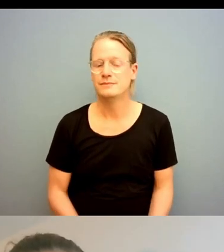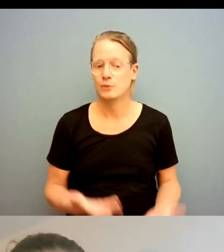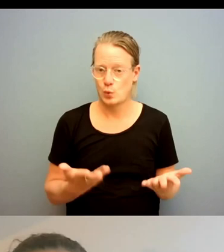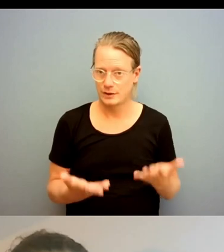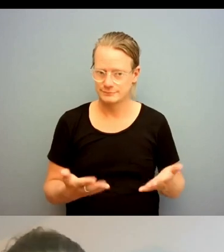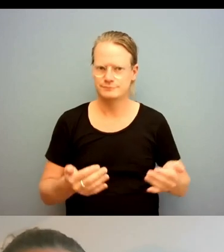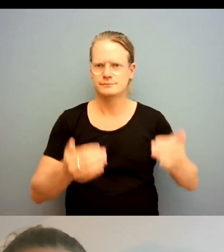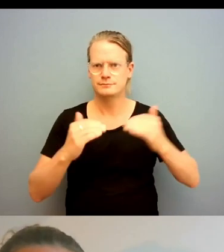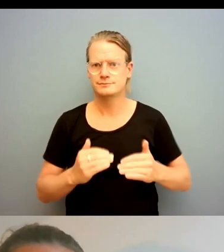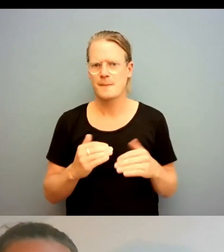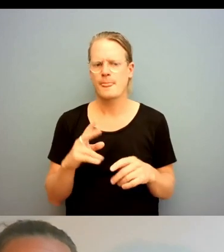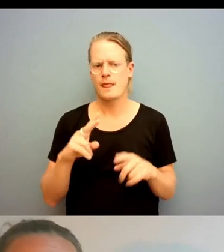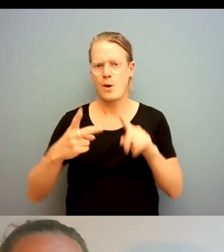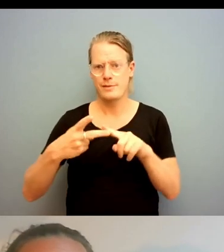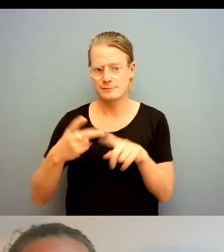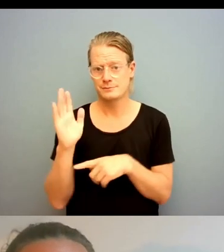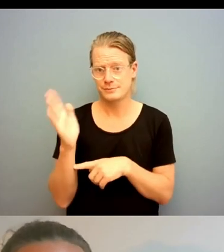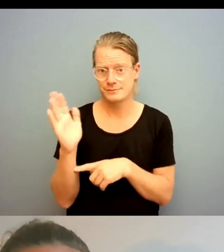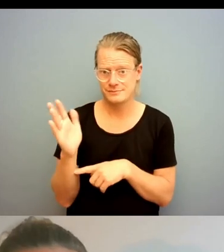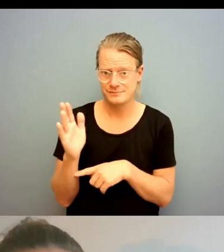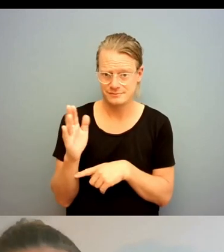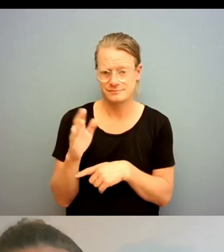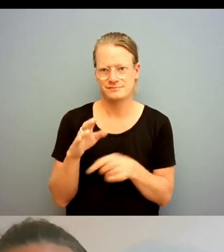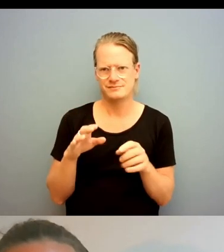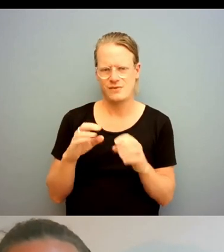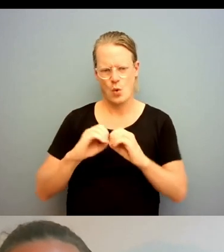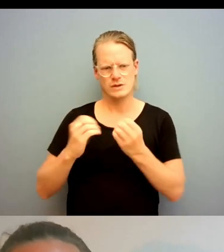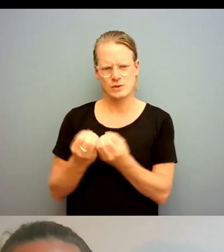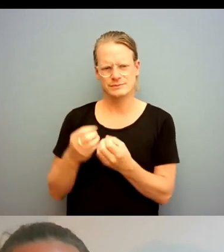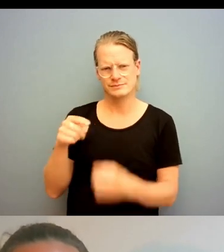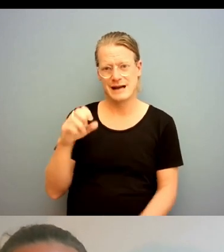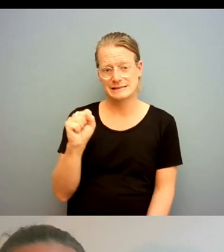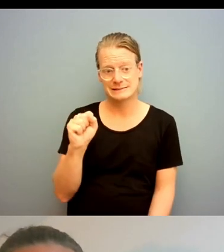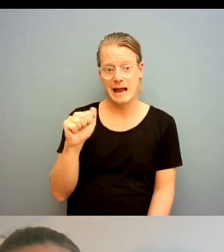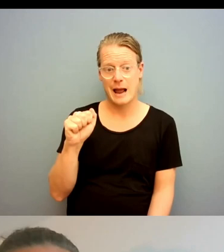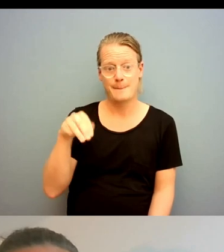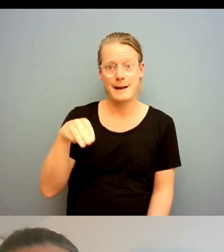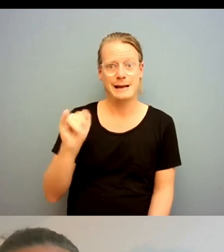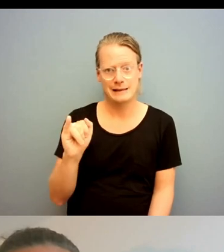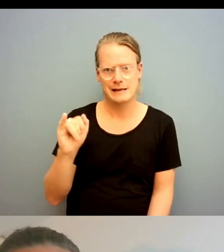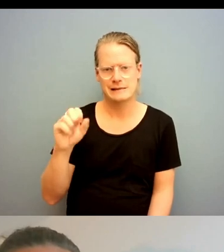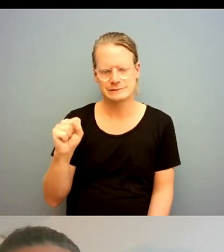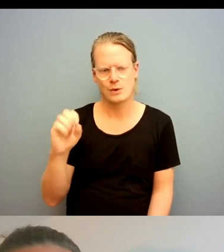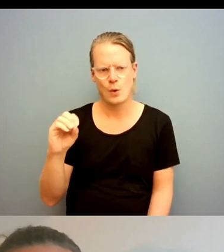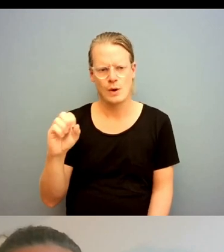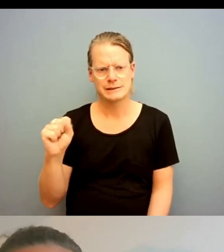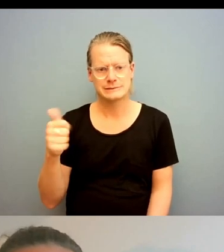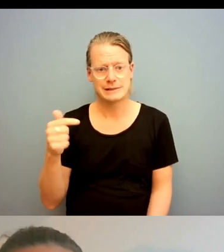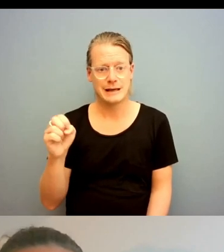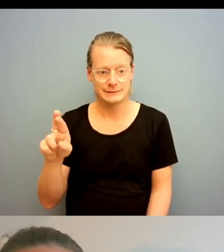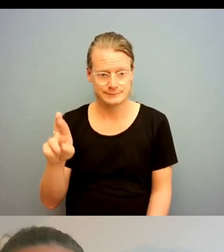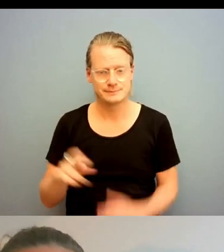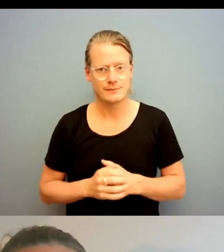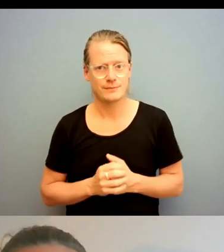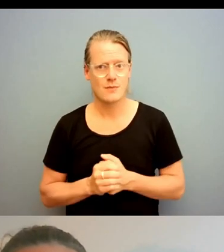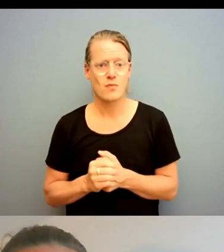is, thank you so much, Cecilia Maria. We will come back to you if it's okay. Thank you. Yes. And now I invite